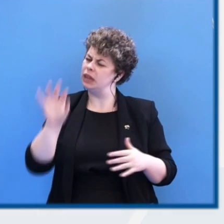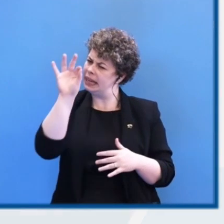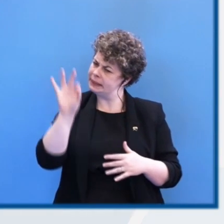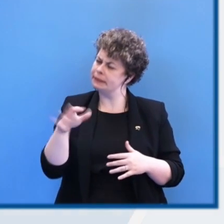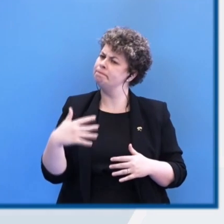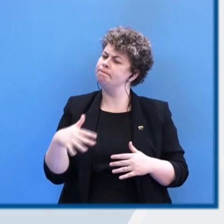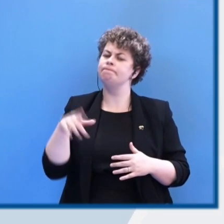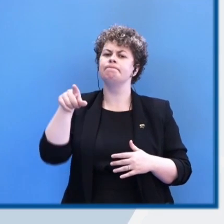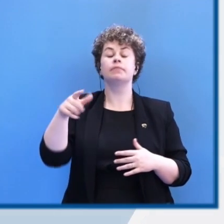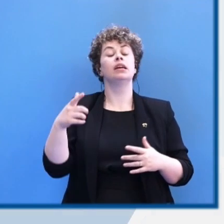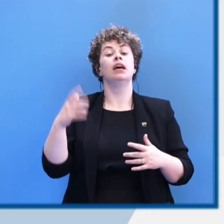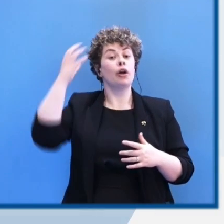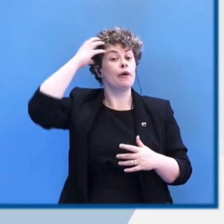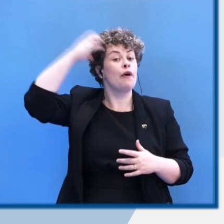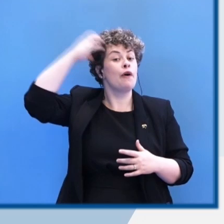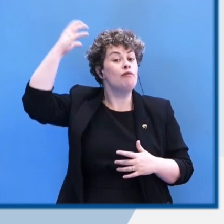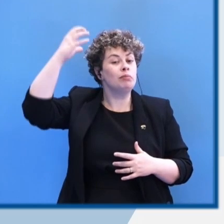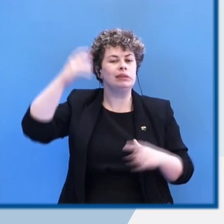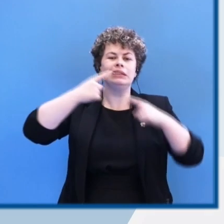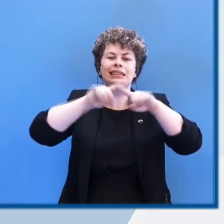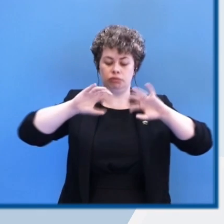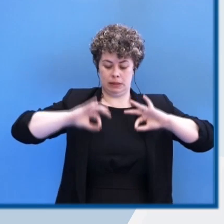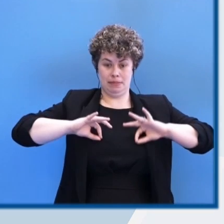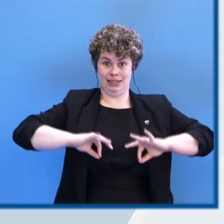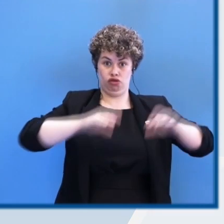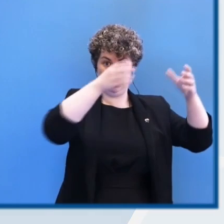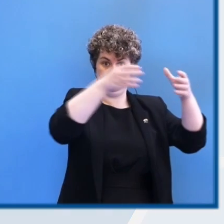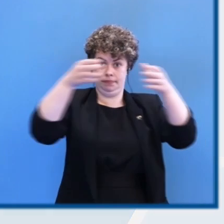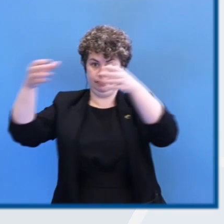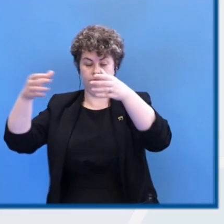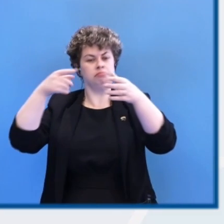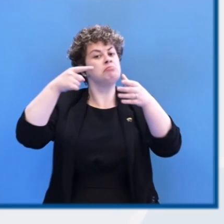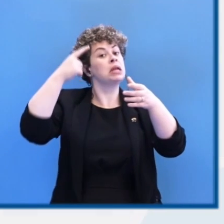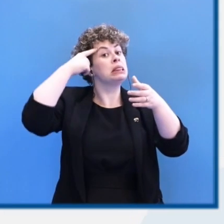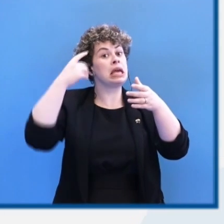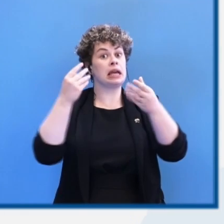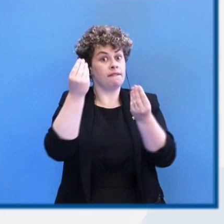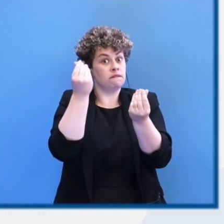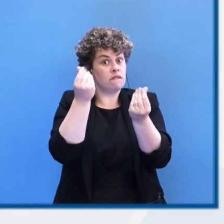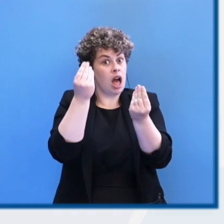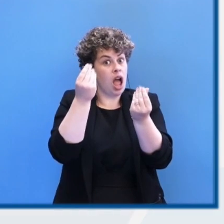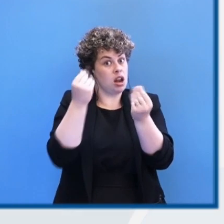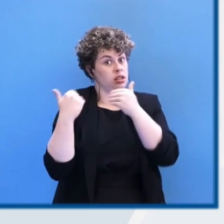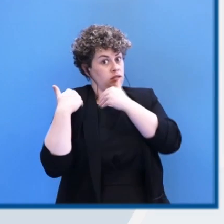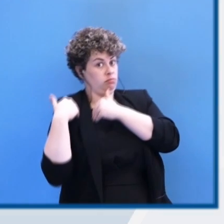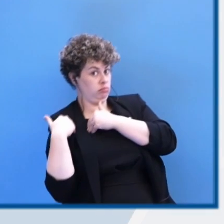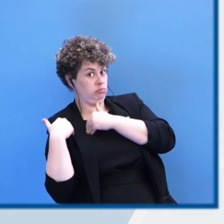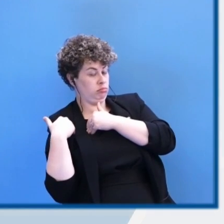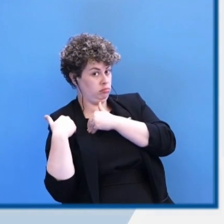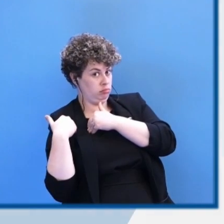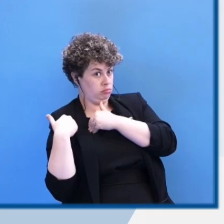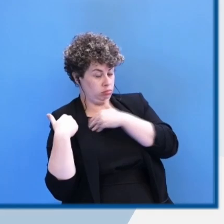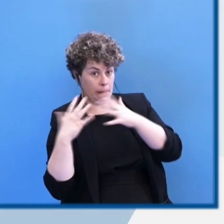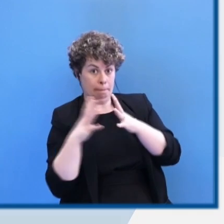the Ministry of Finance in breaking silos and the way in which silos work within government? What's the role of the Ministry